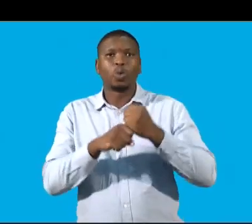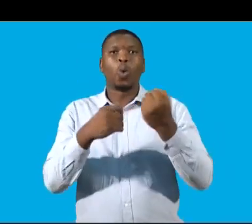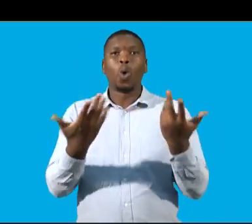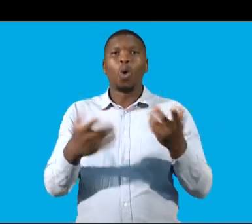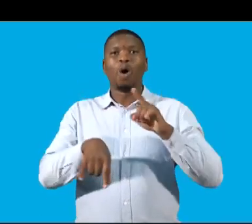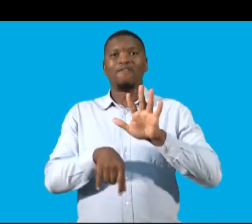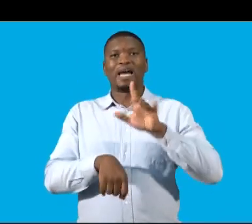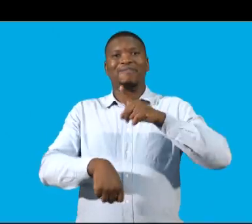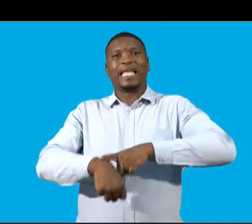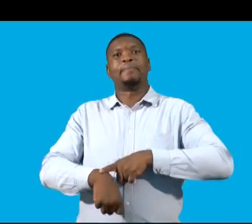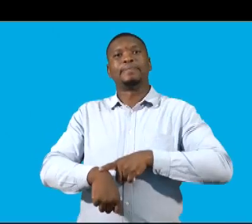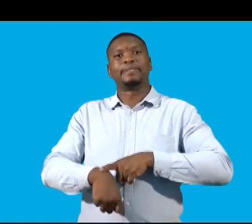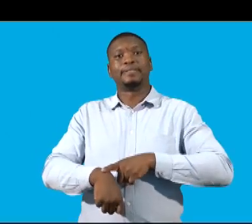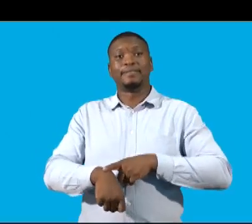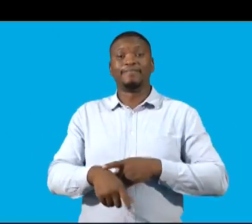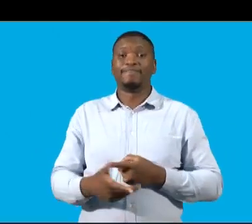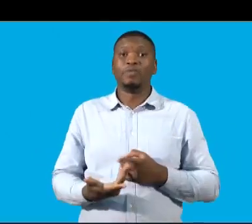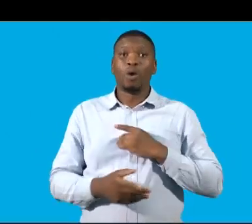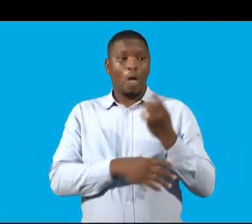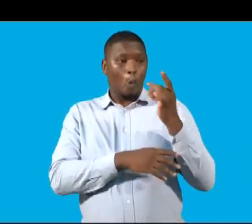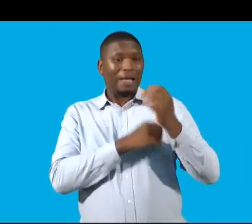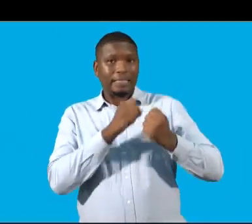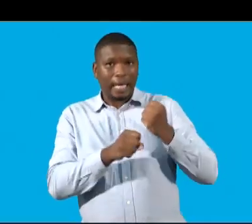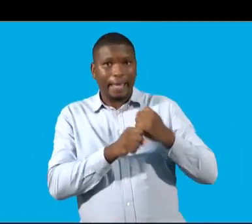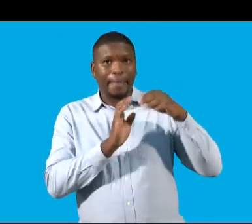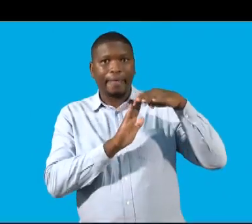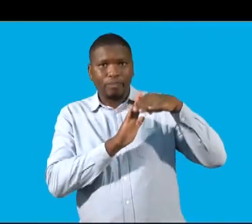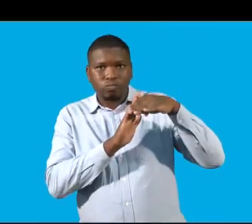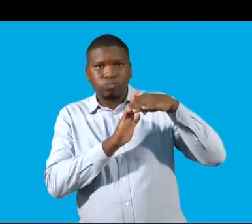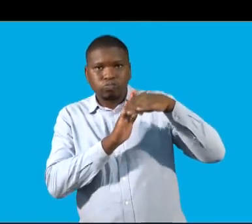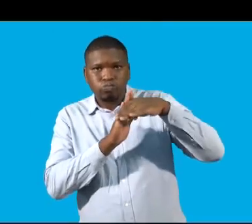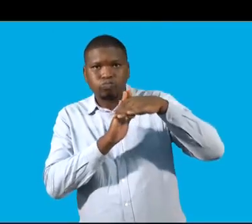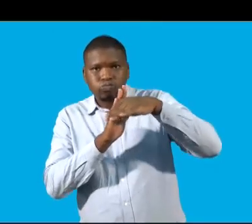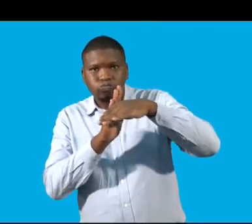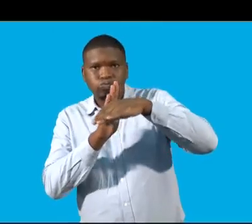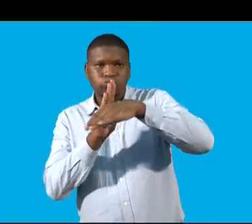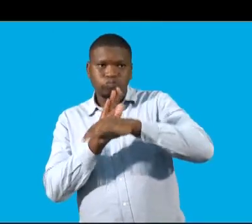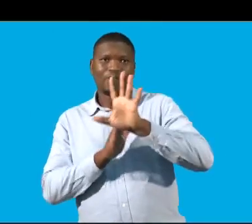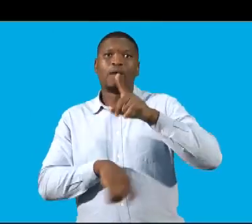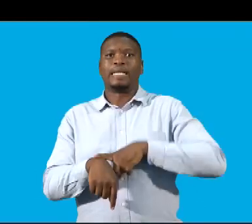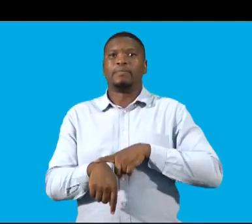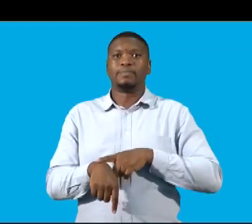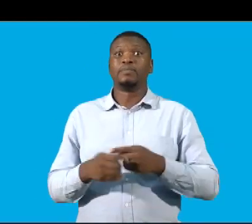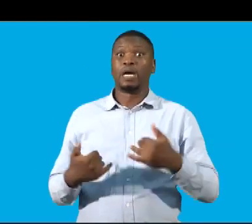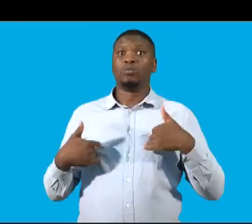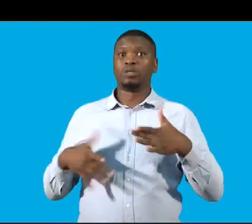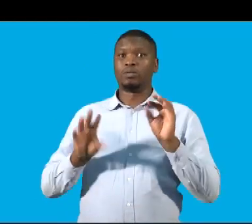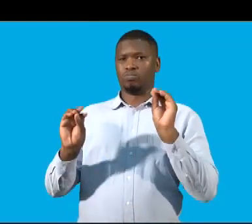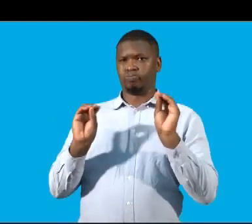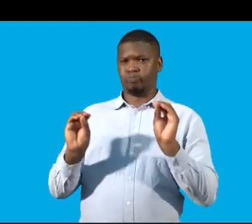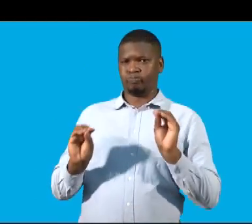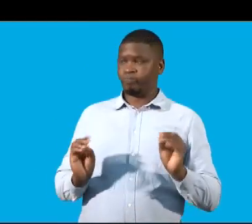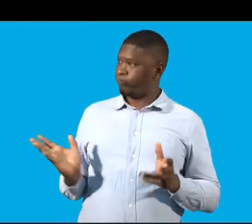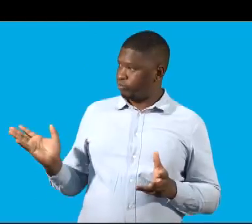years or 5 times, because it's going to be once a year, which happens within 5 years. So when we substitute